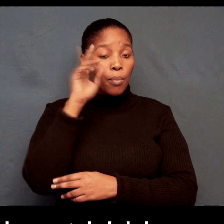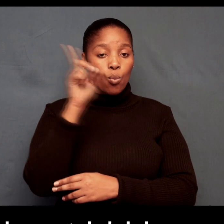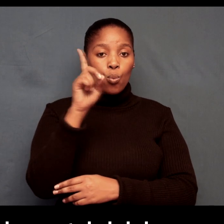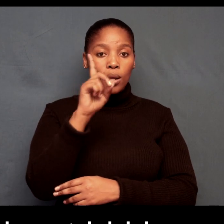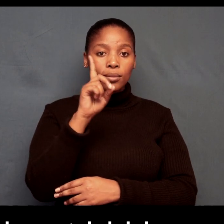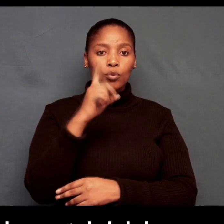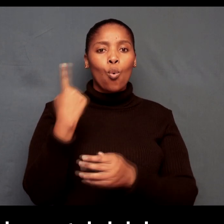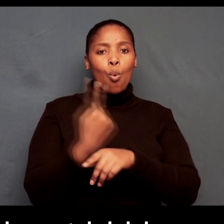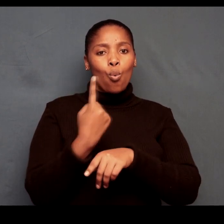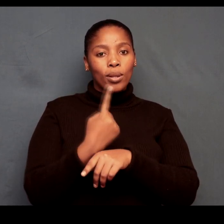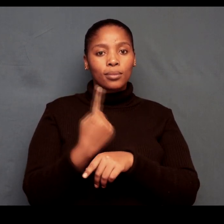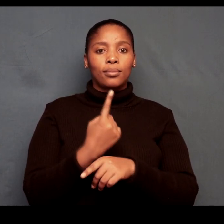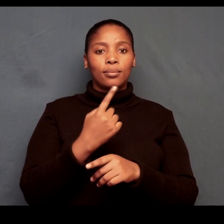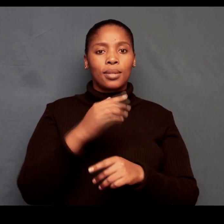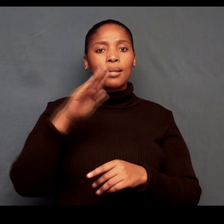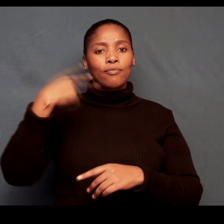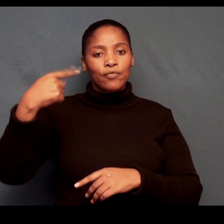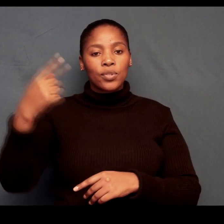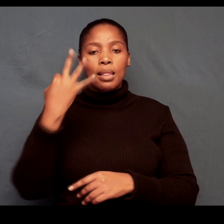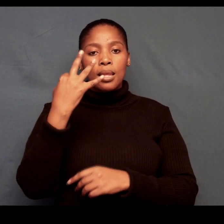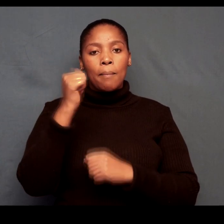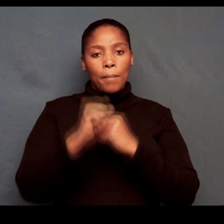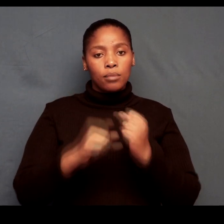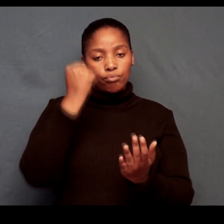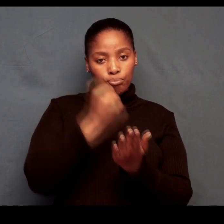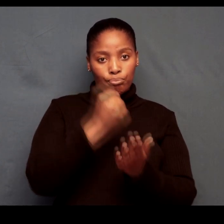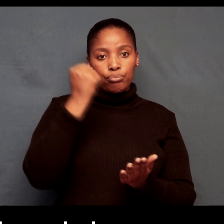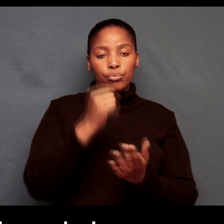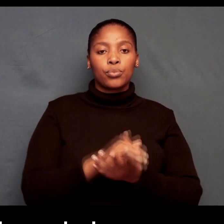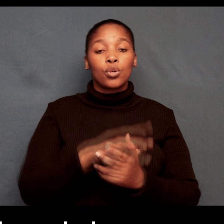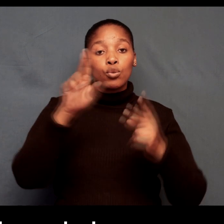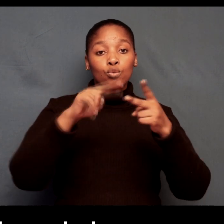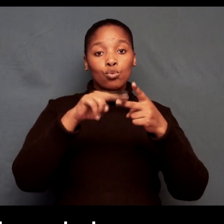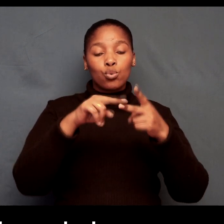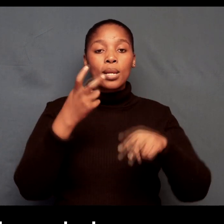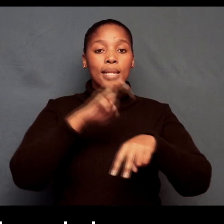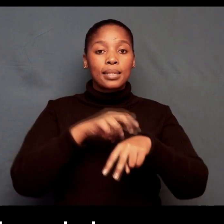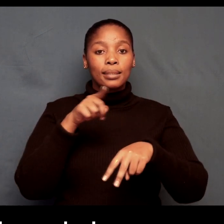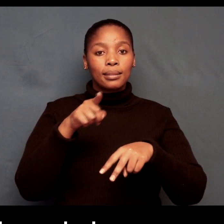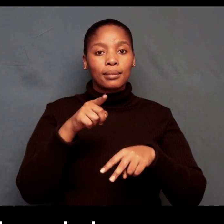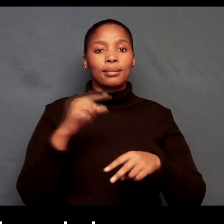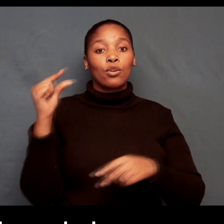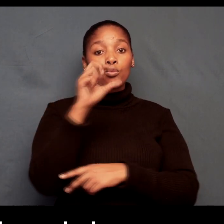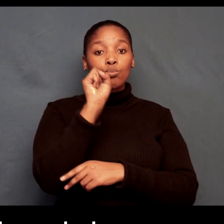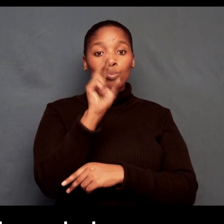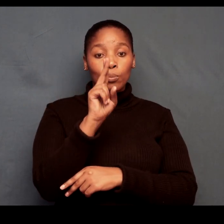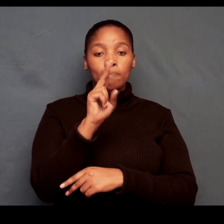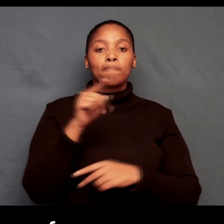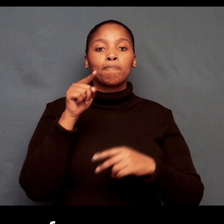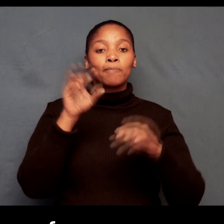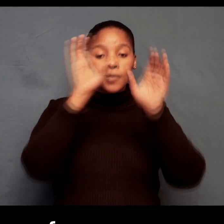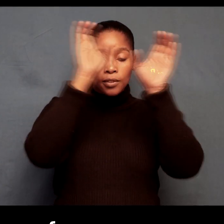every three months secondly you need your matric certificate or school report if you did not complete matric